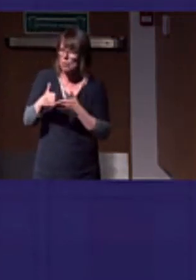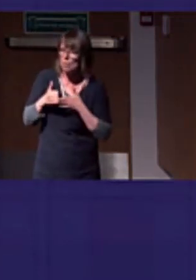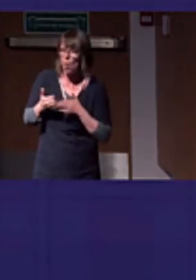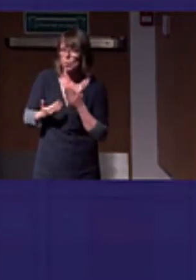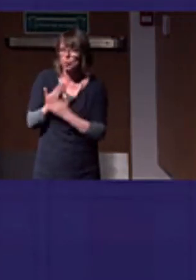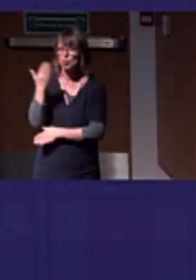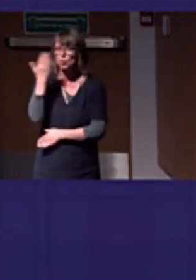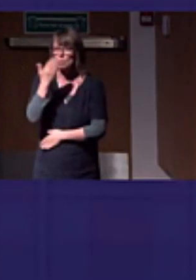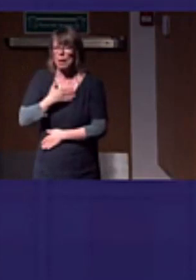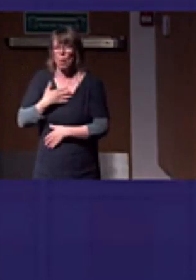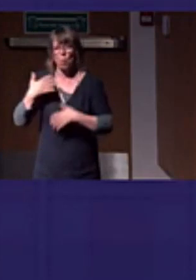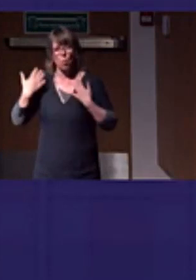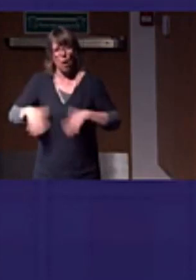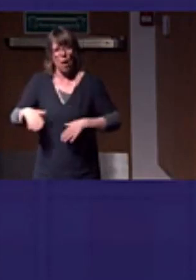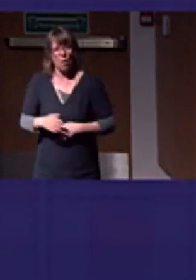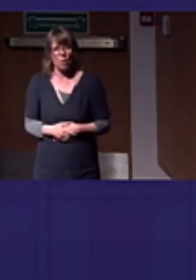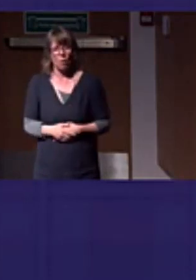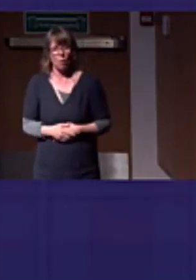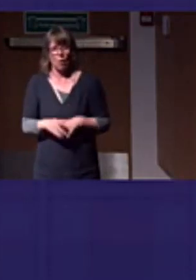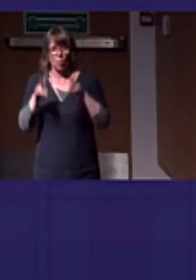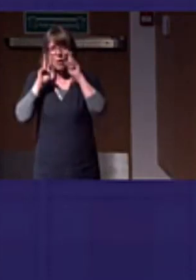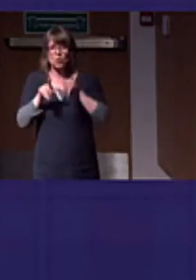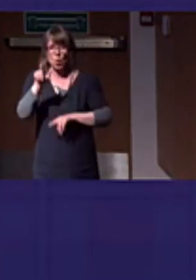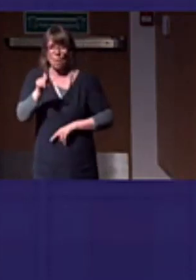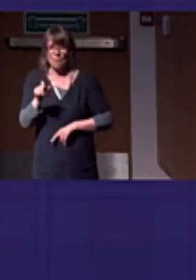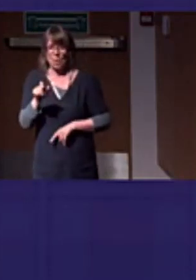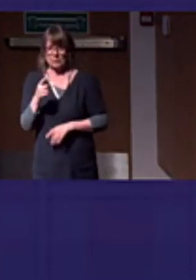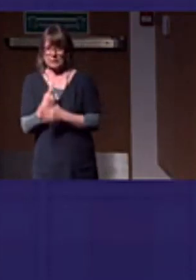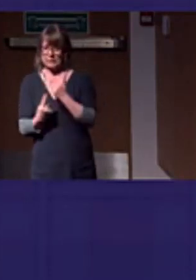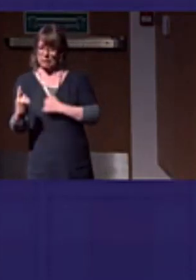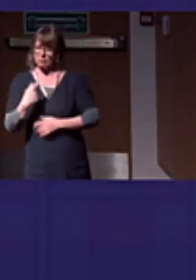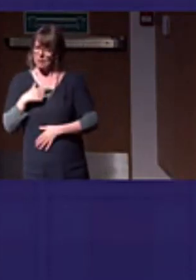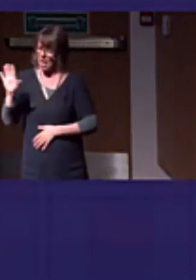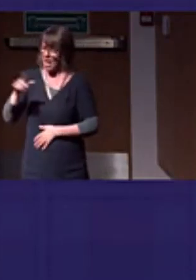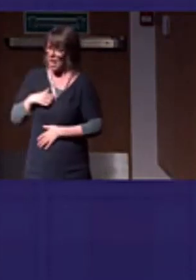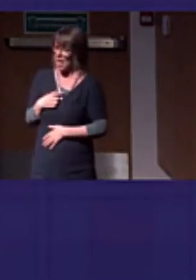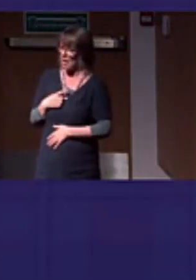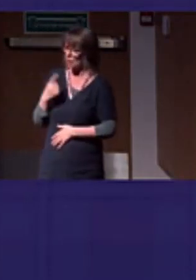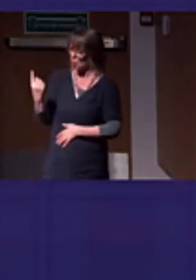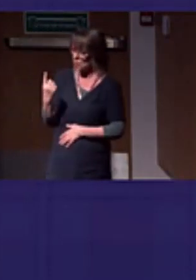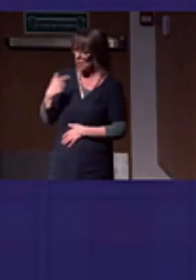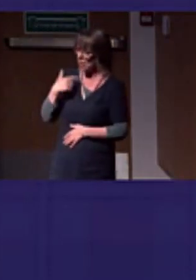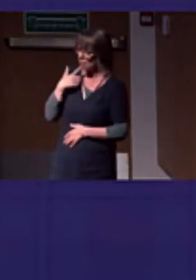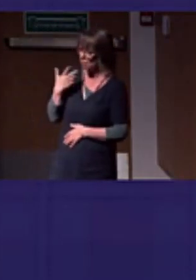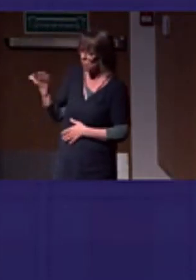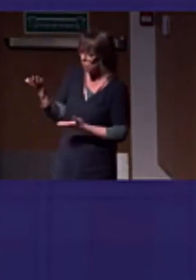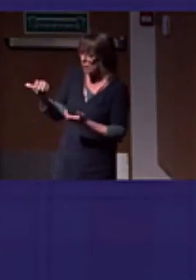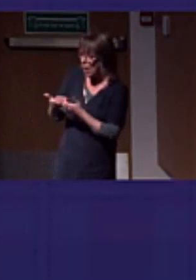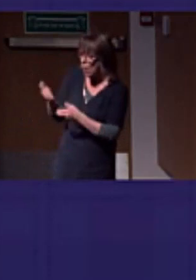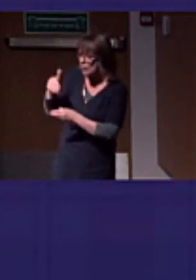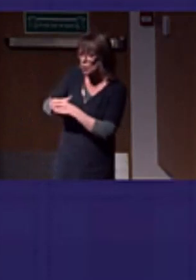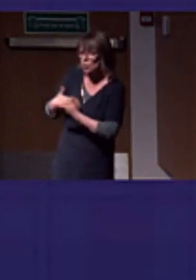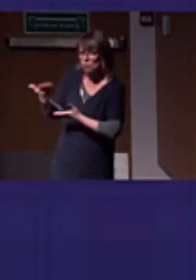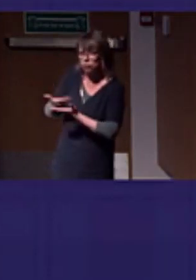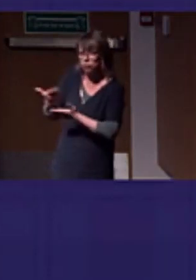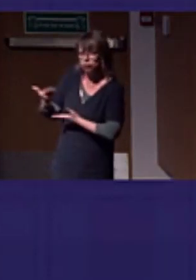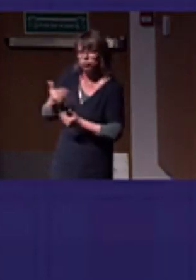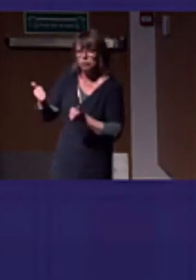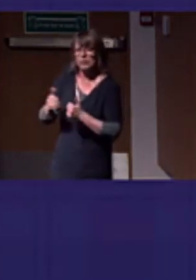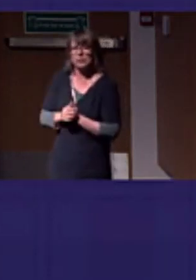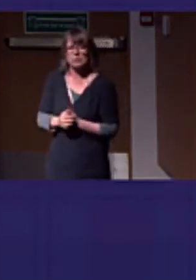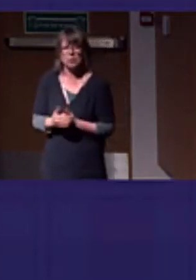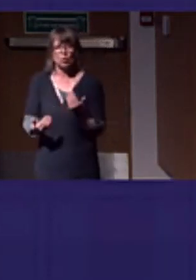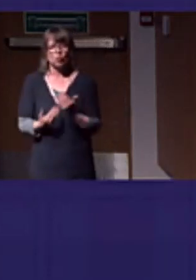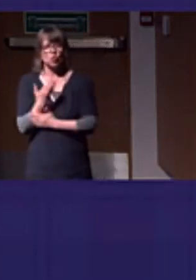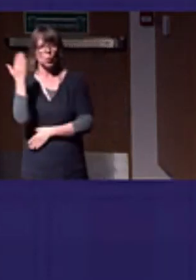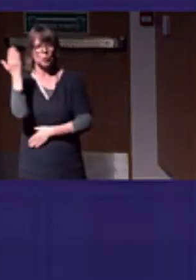is beautiful. When they saw someone sitting alone, they're like, hey, someone's sitting alone. Let's make sure they feel included. The fact that there's new speakers